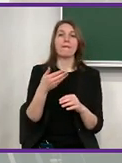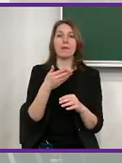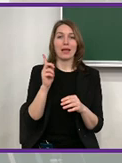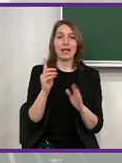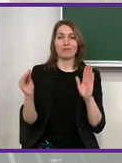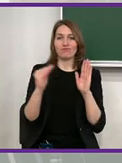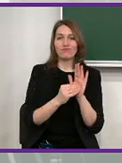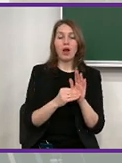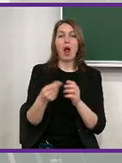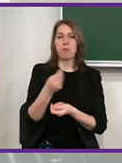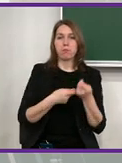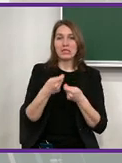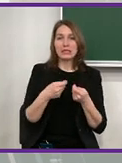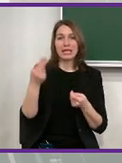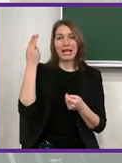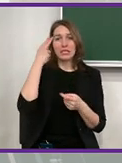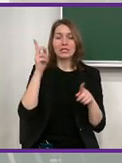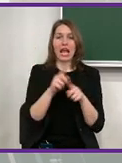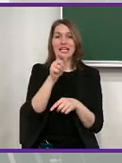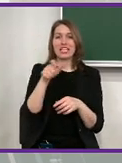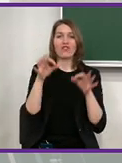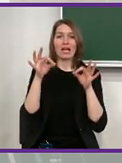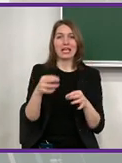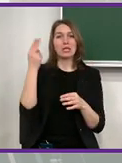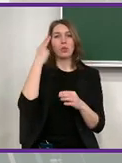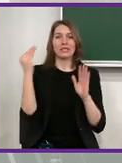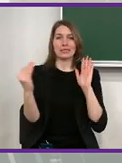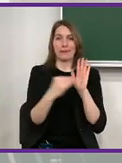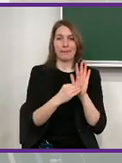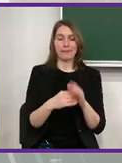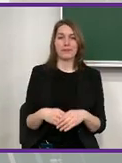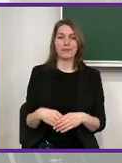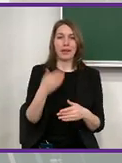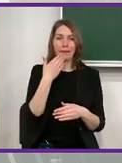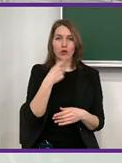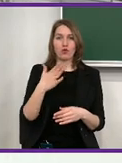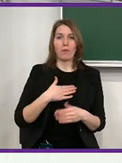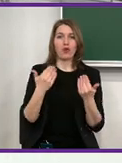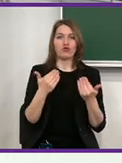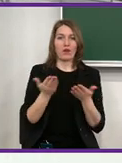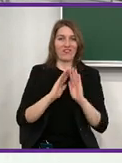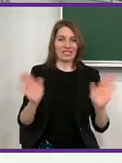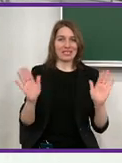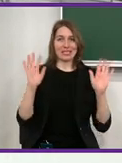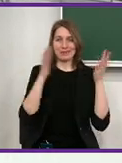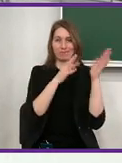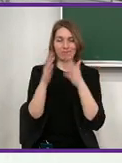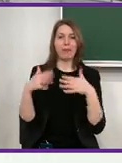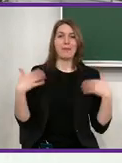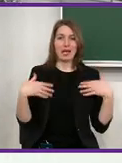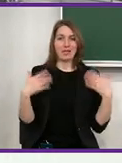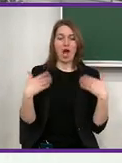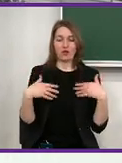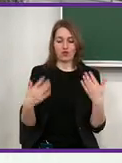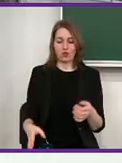the agreements should be made in a way to manage not only business risks, but also human rights